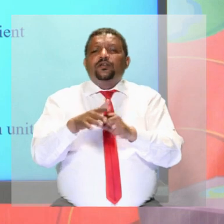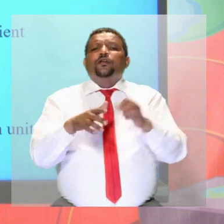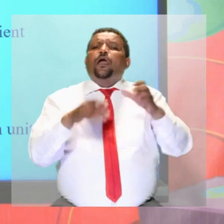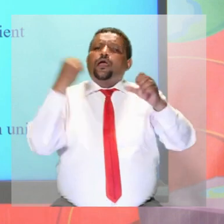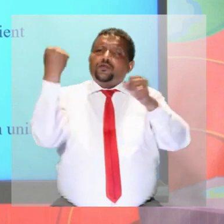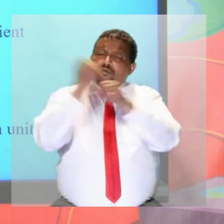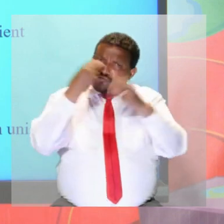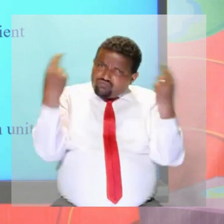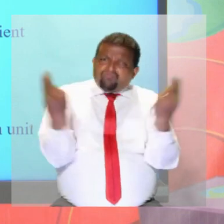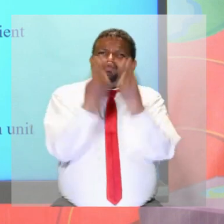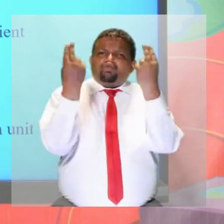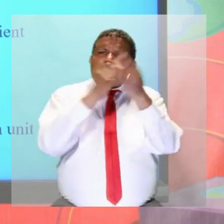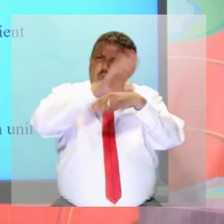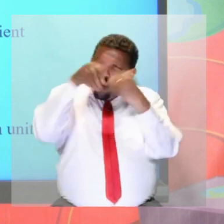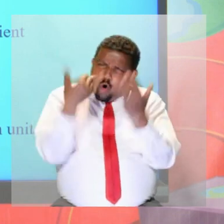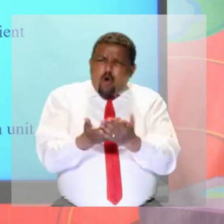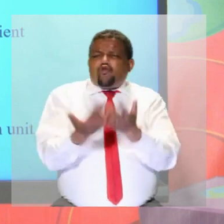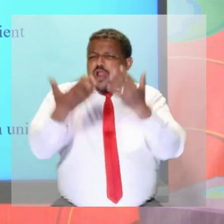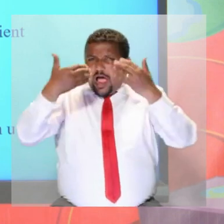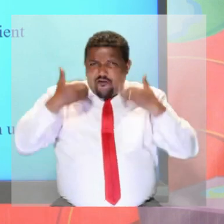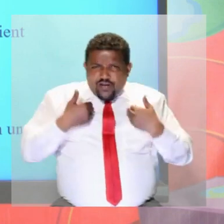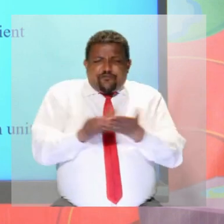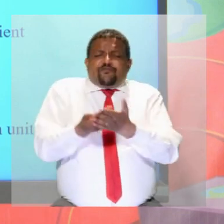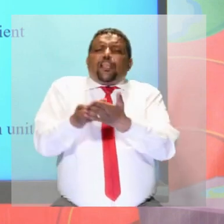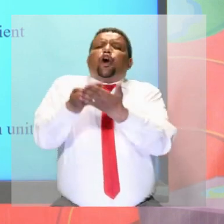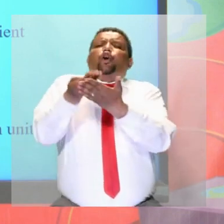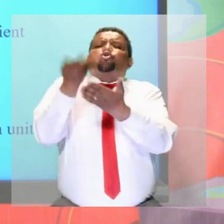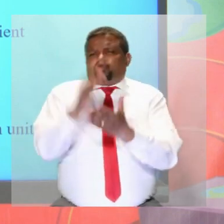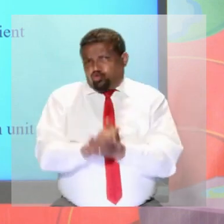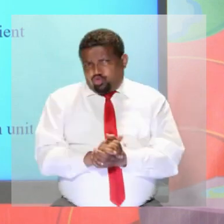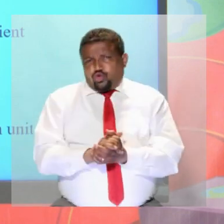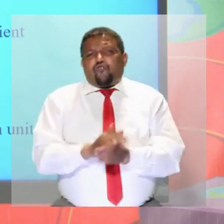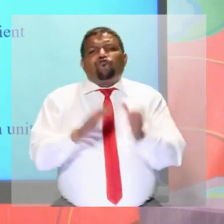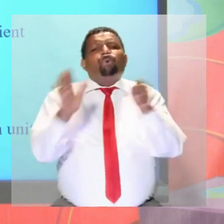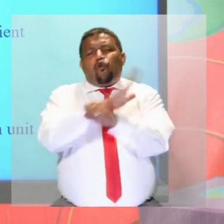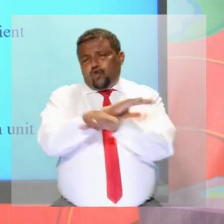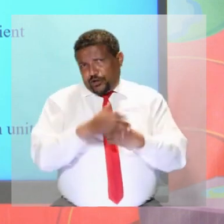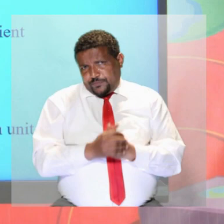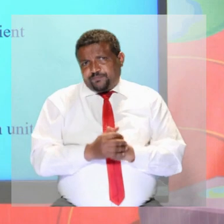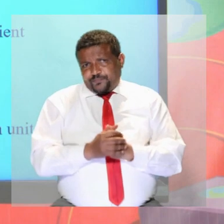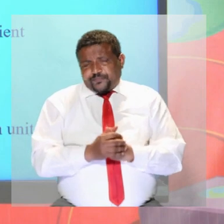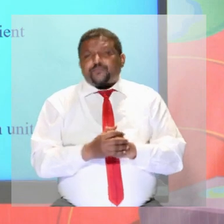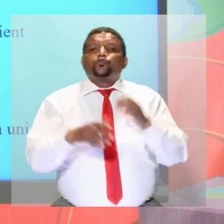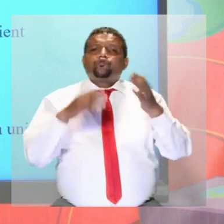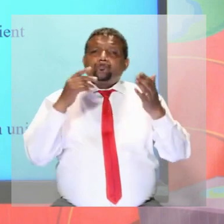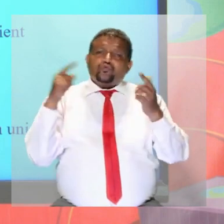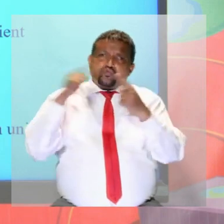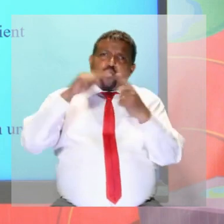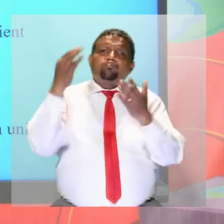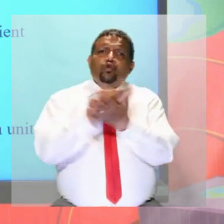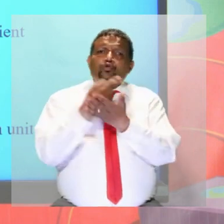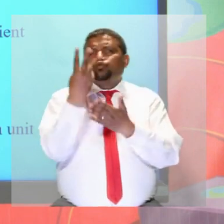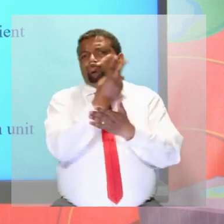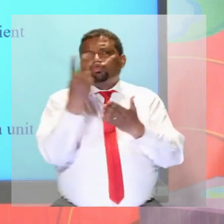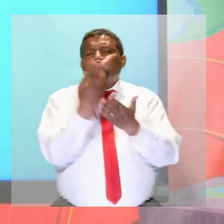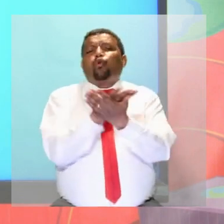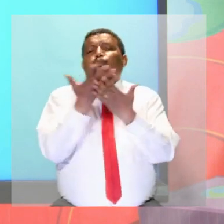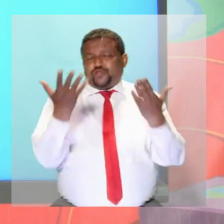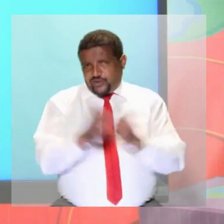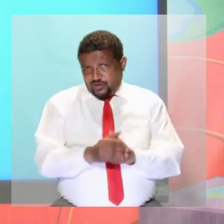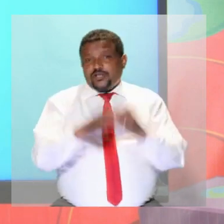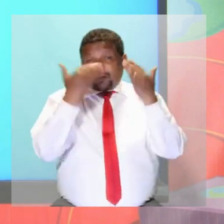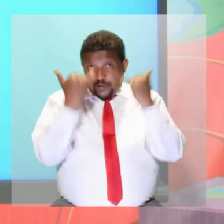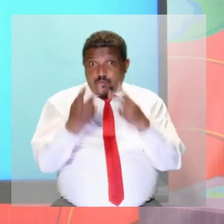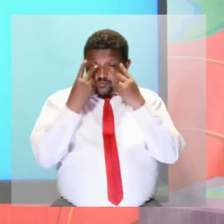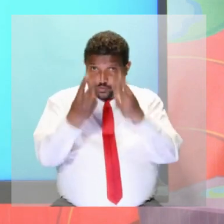is employing all the available resources fully to produce the 2 commodities.